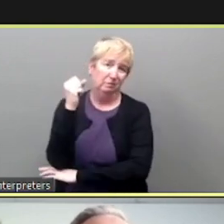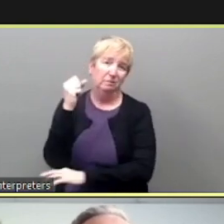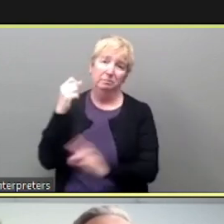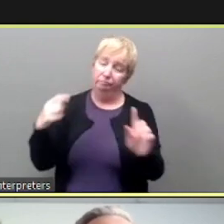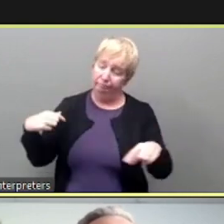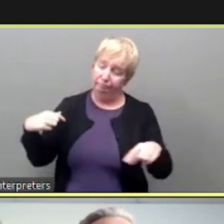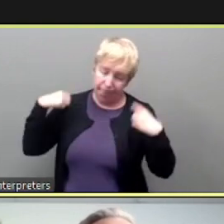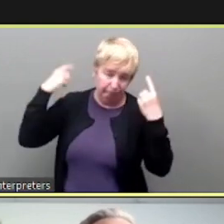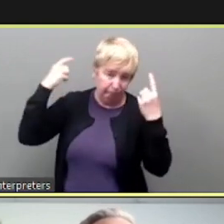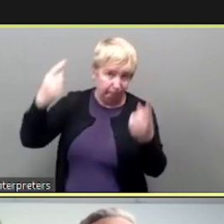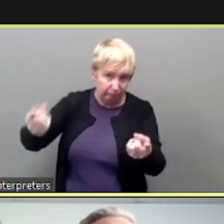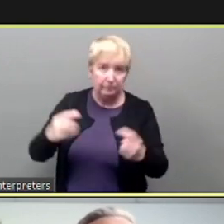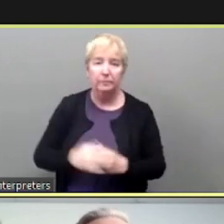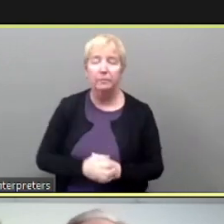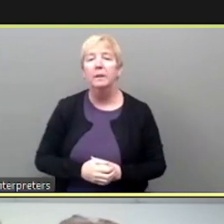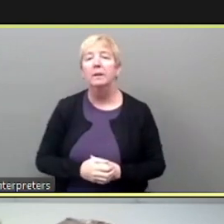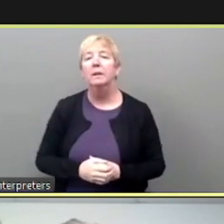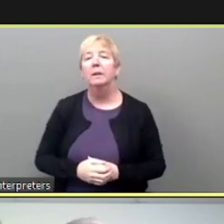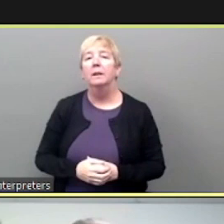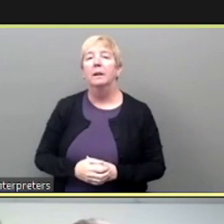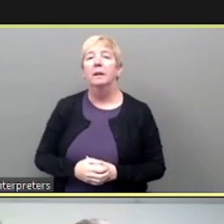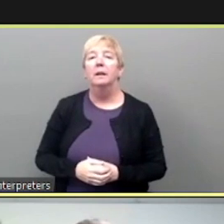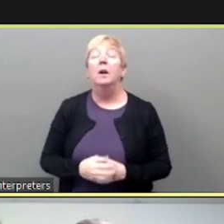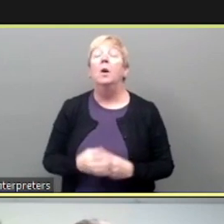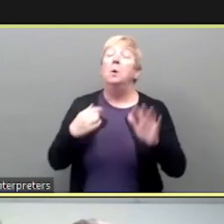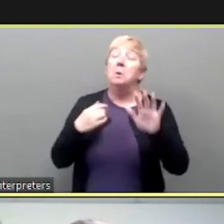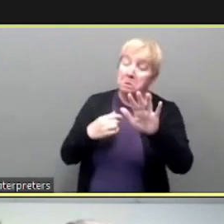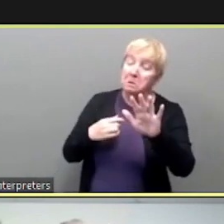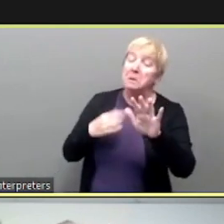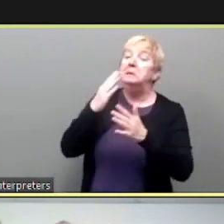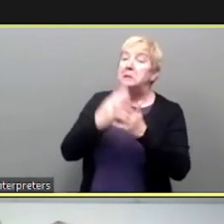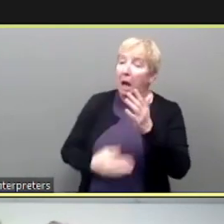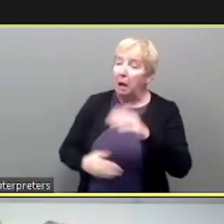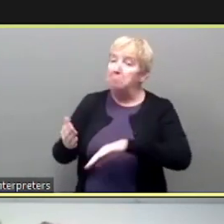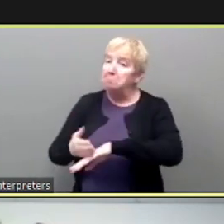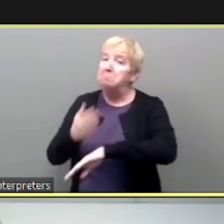some success, and let's go to the next slide here, please.